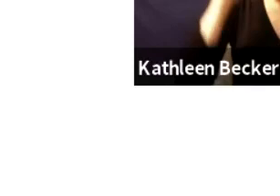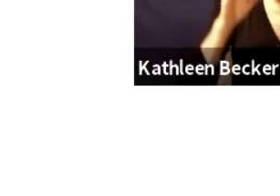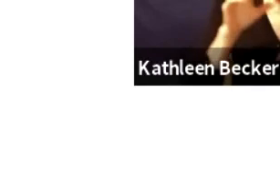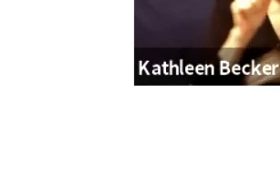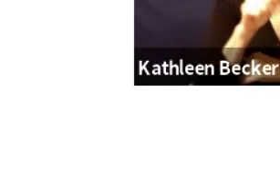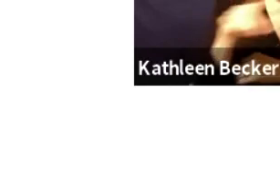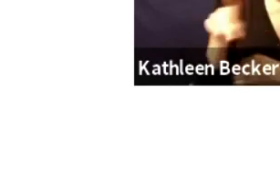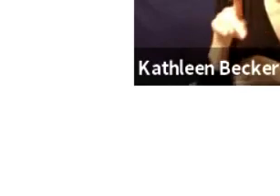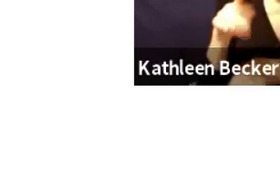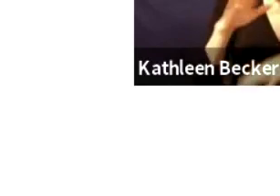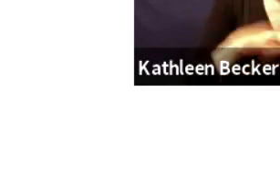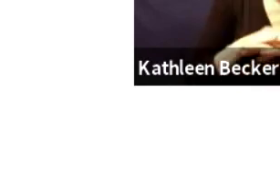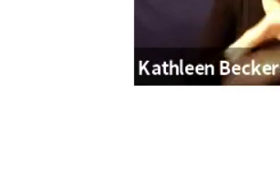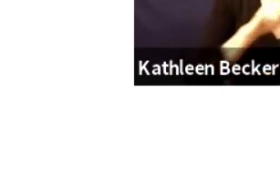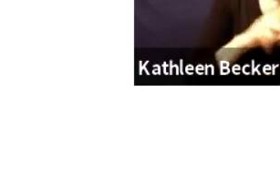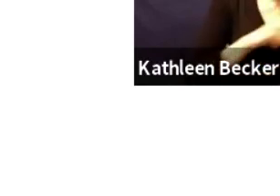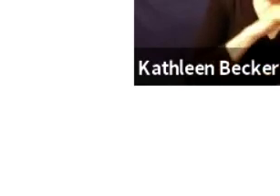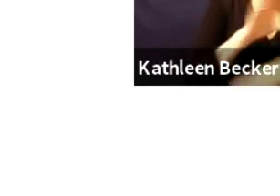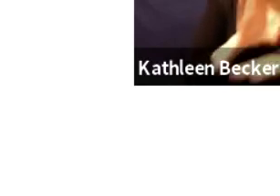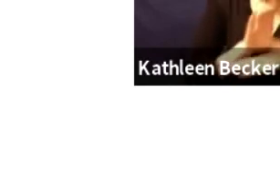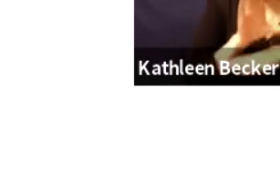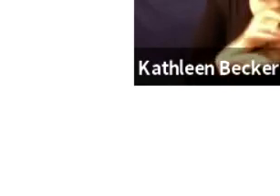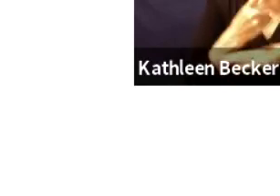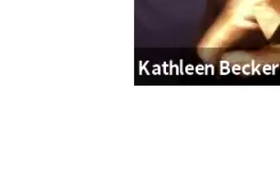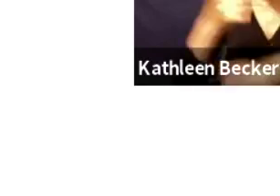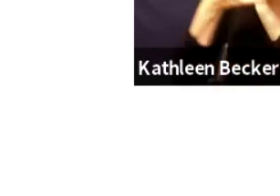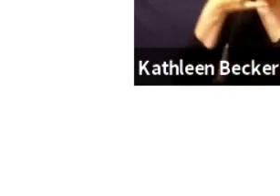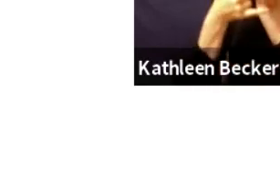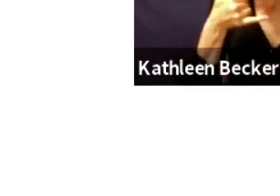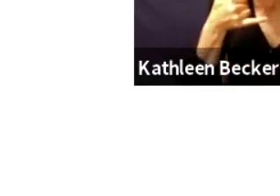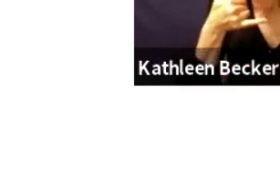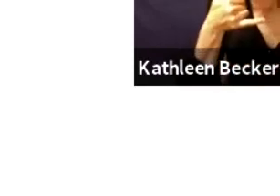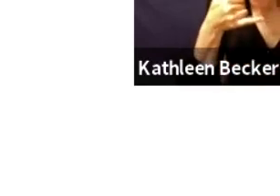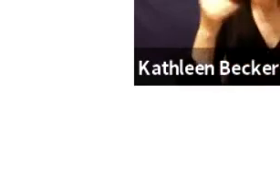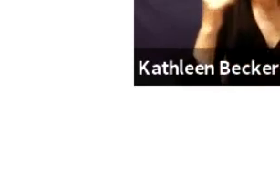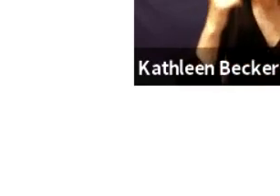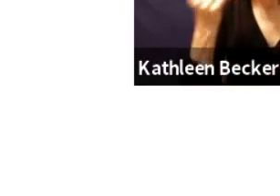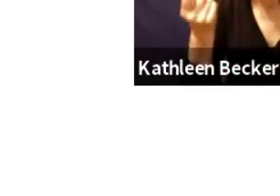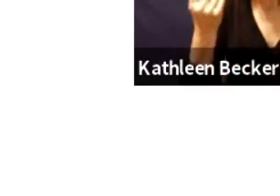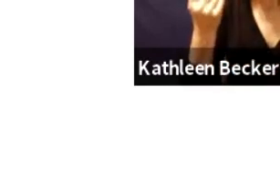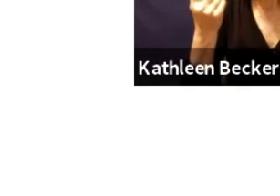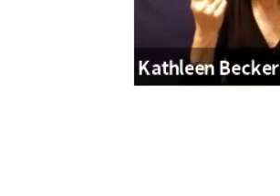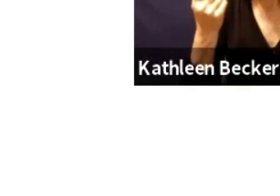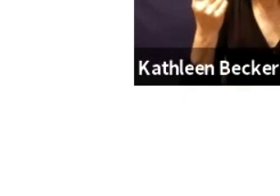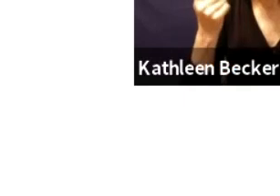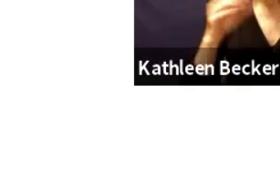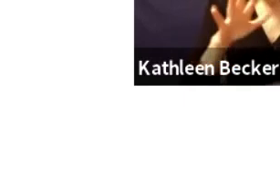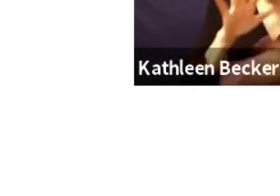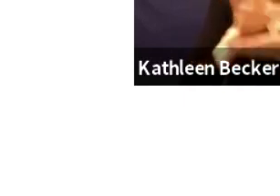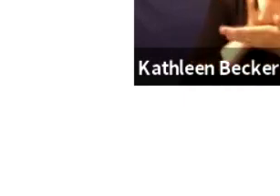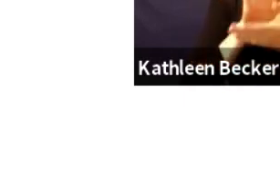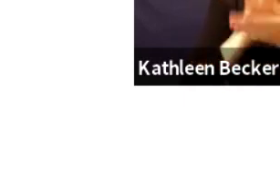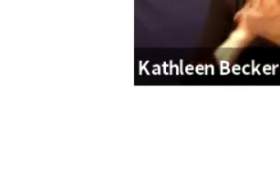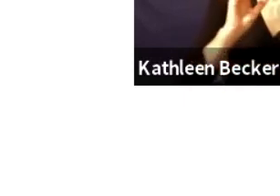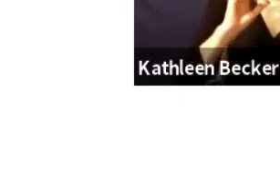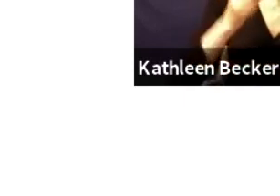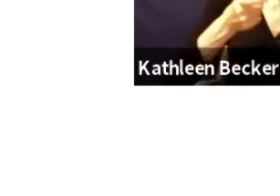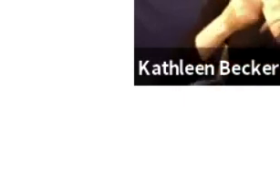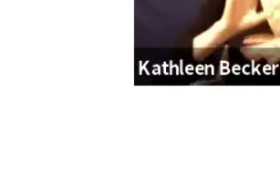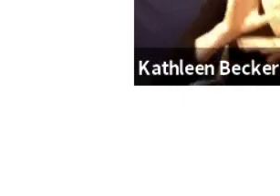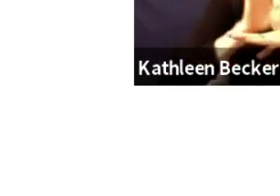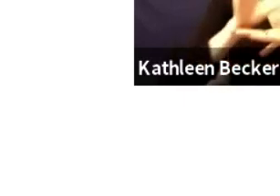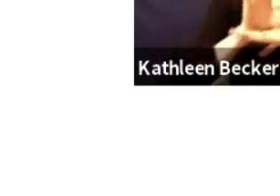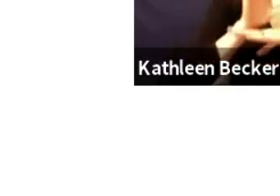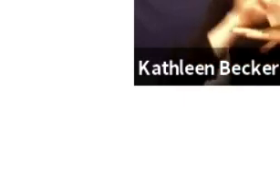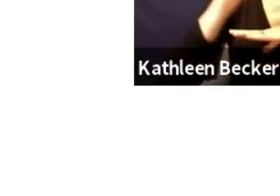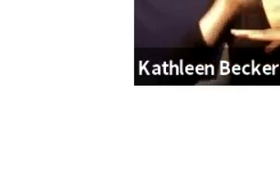we put on their personal computer or phone? I think I understood it's on their school-issued computer.